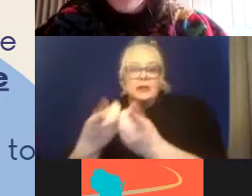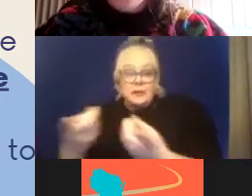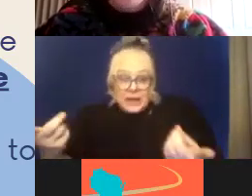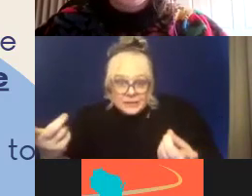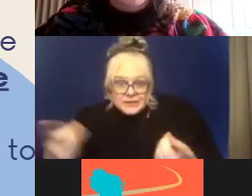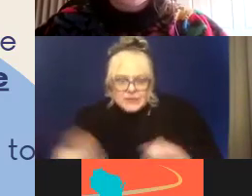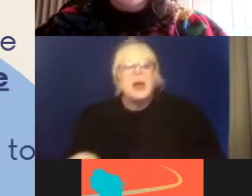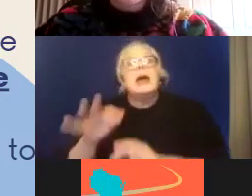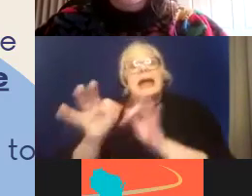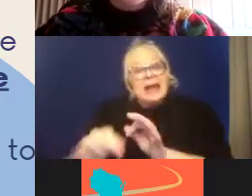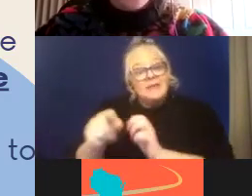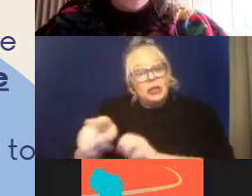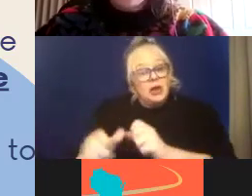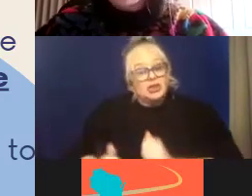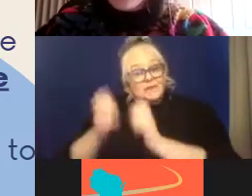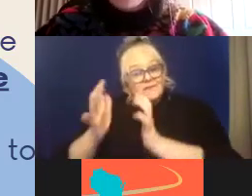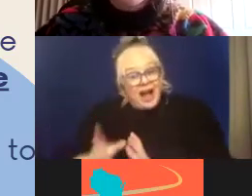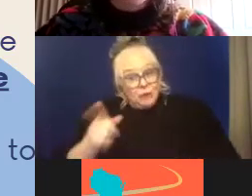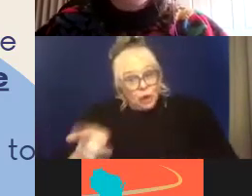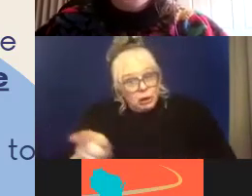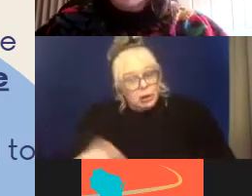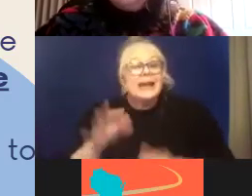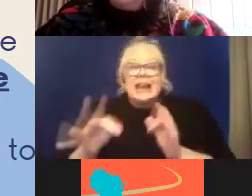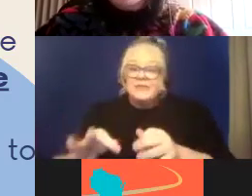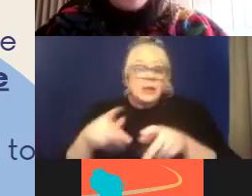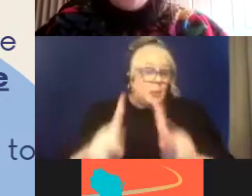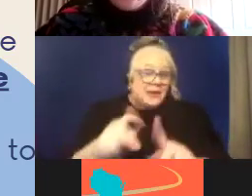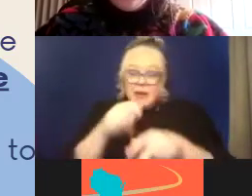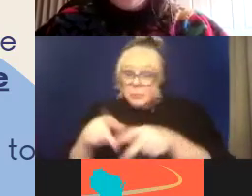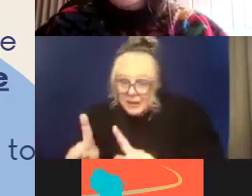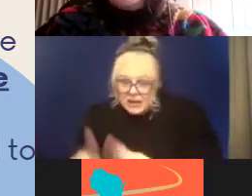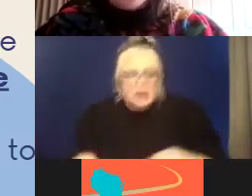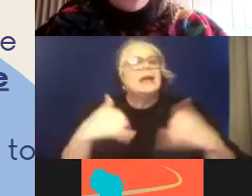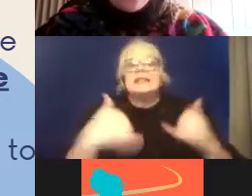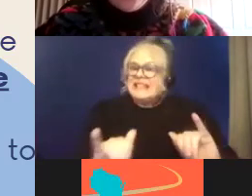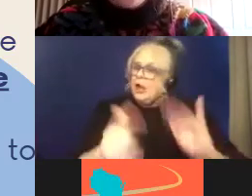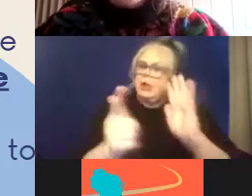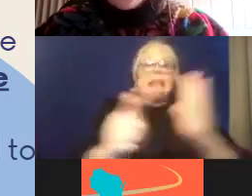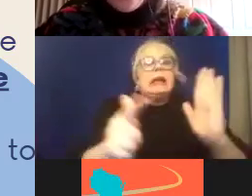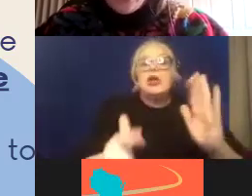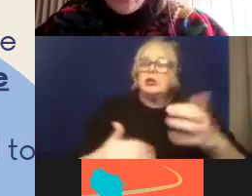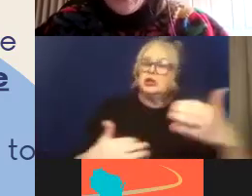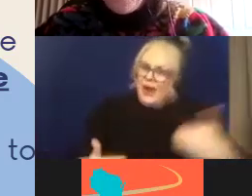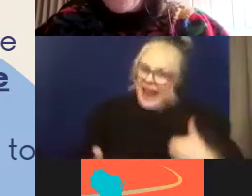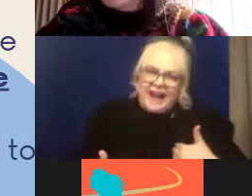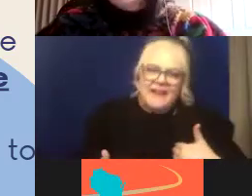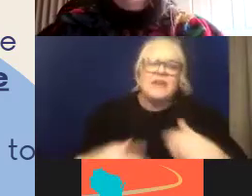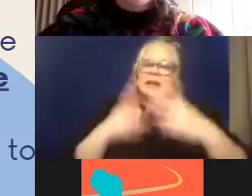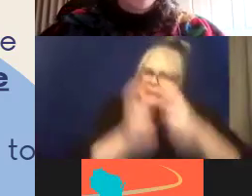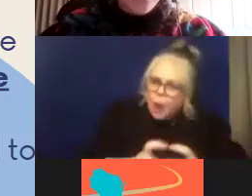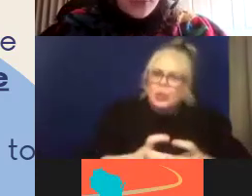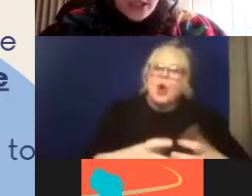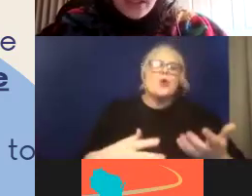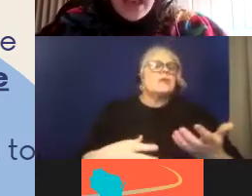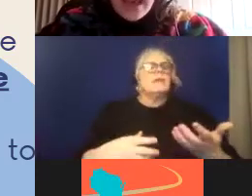distribution, it is still illegal to possess, copy, download, or send these images to another person for any reason. The